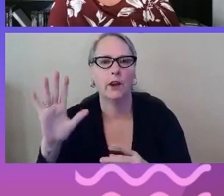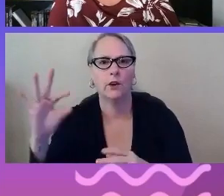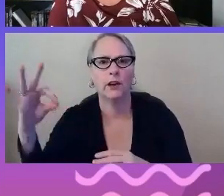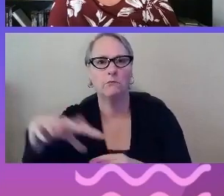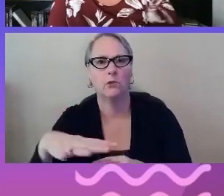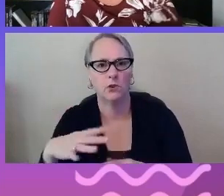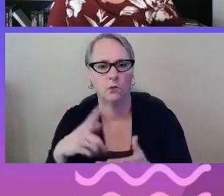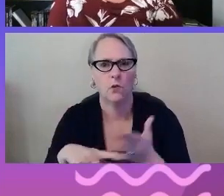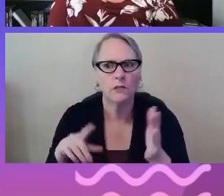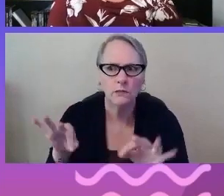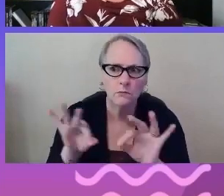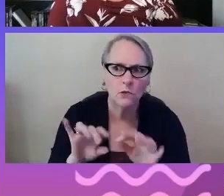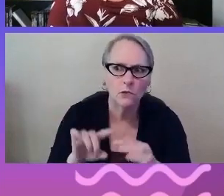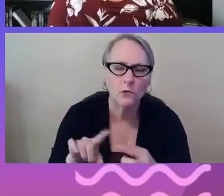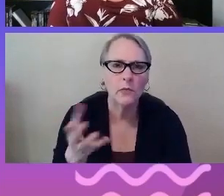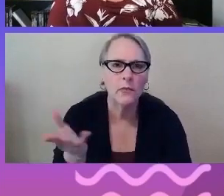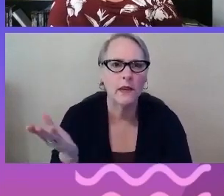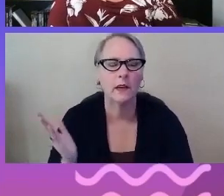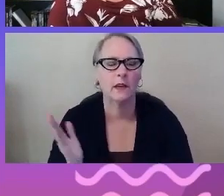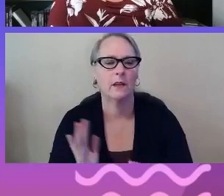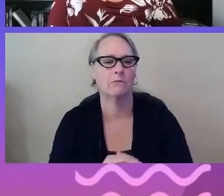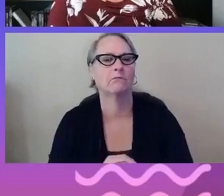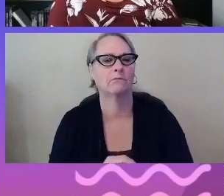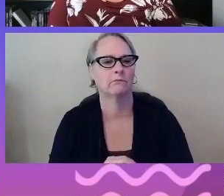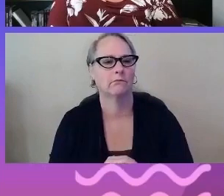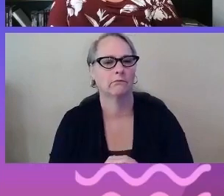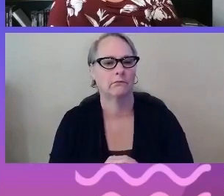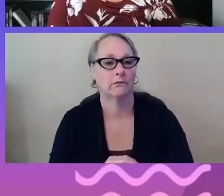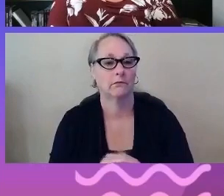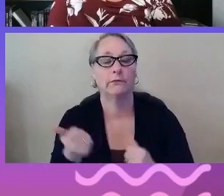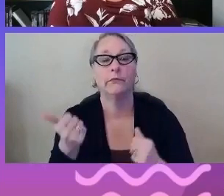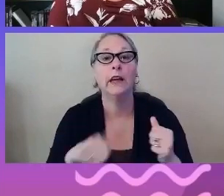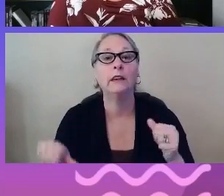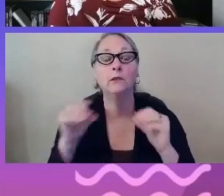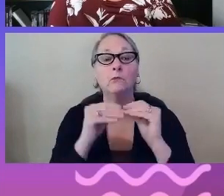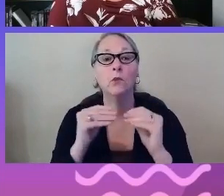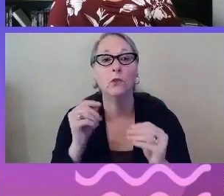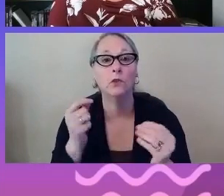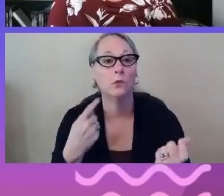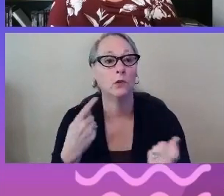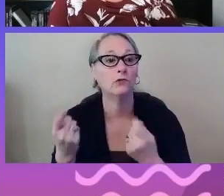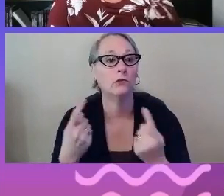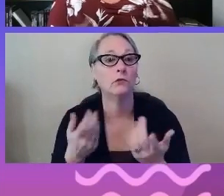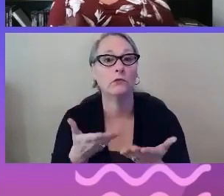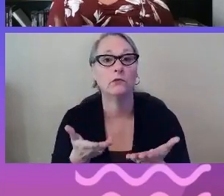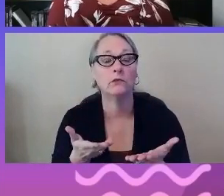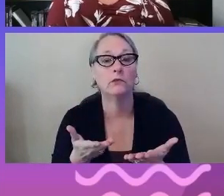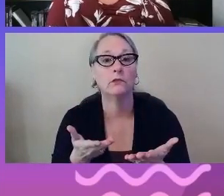asking. Okay, are there any additional questions?